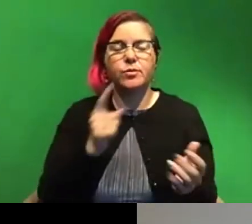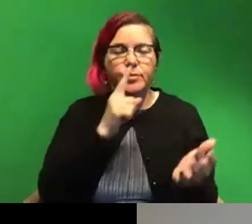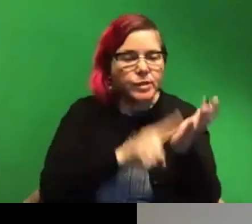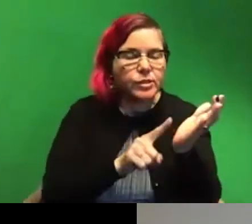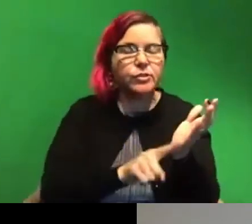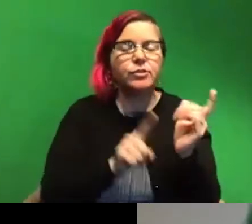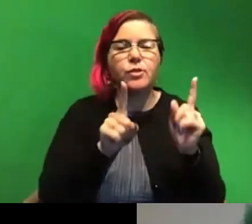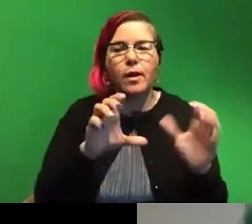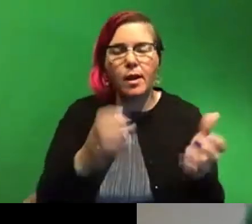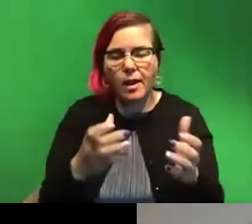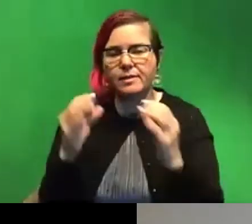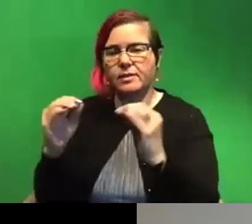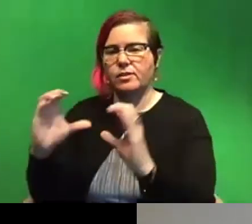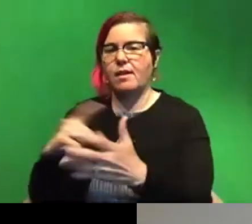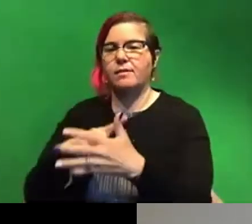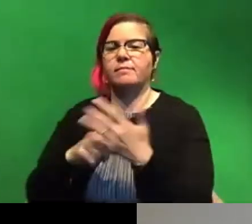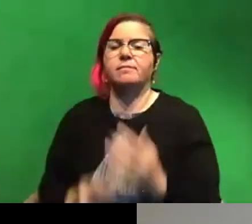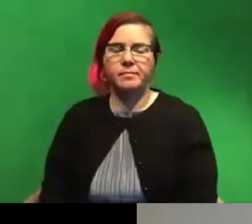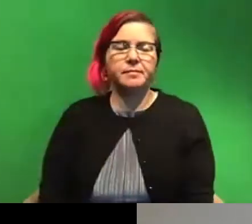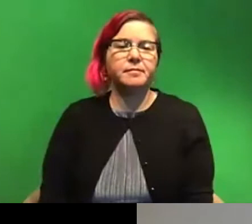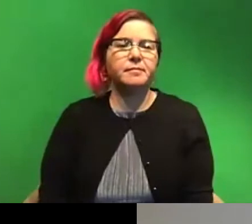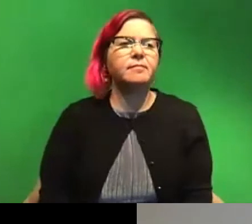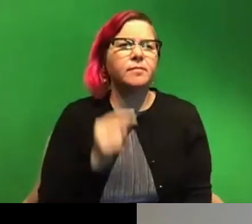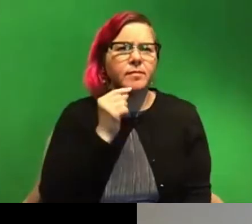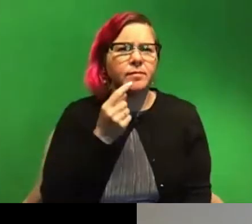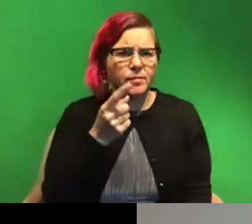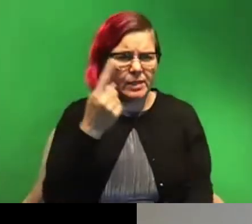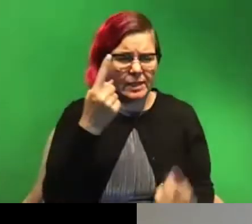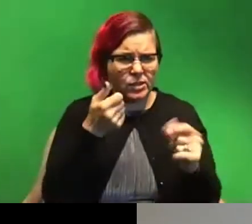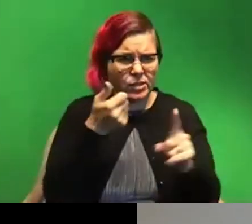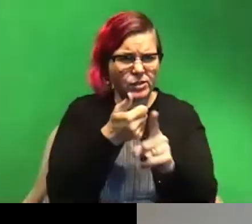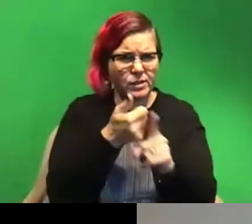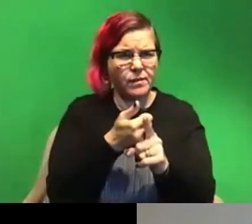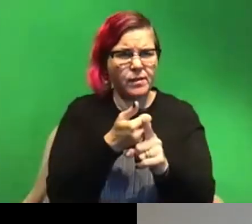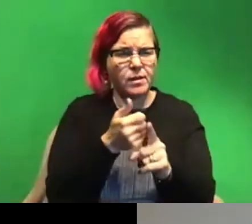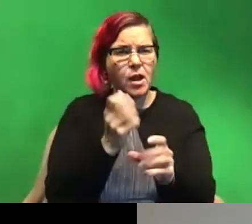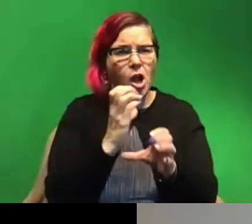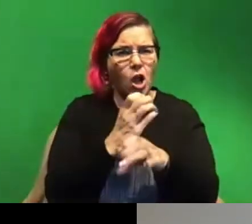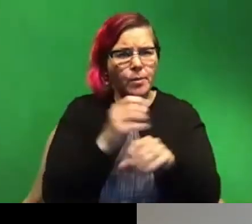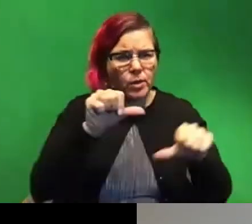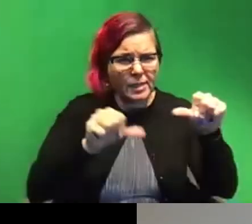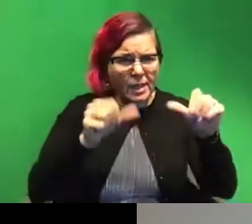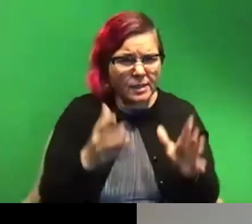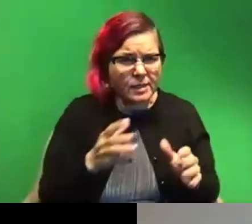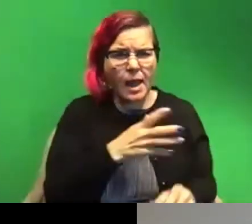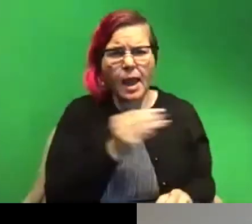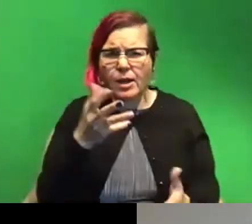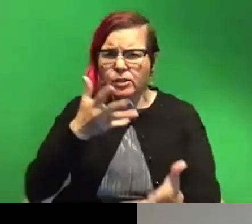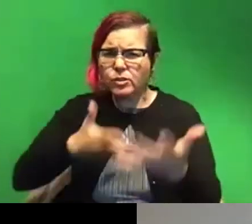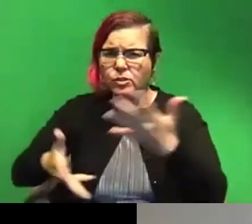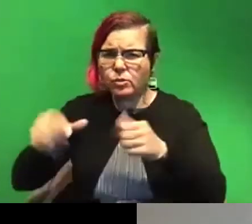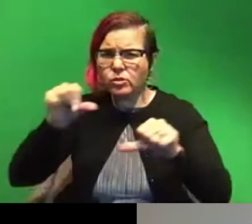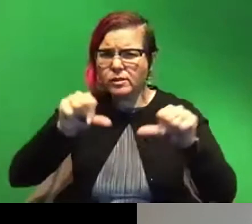going to class, and teaching classes. Cool. So would you consider yourself to be like a computer scientist and a social scientist,